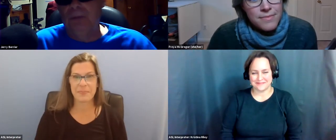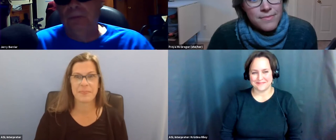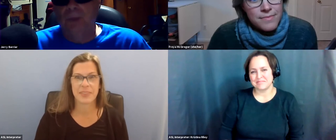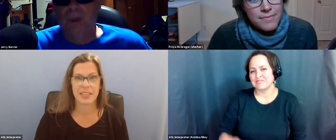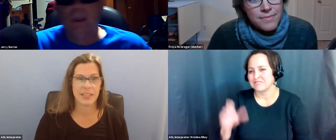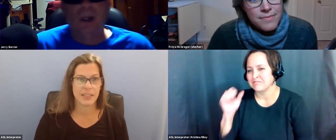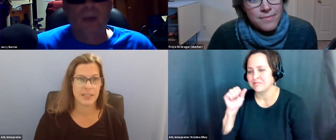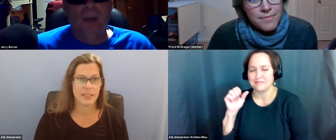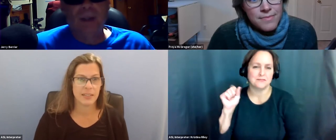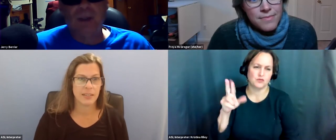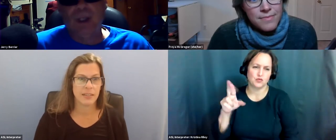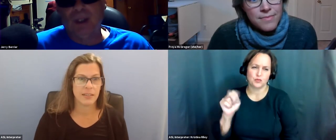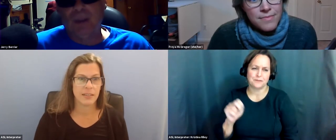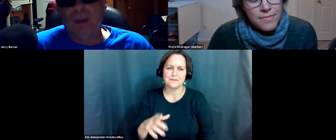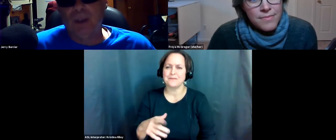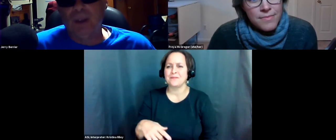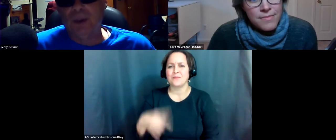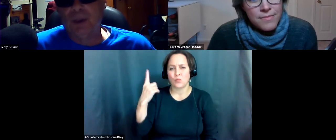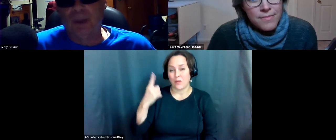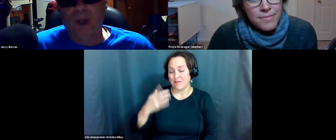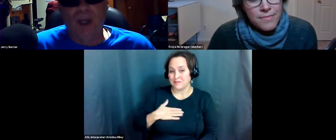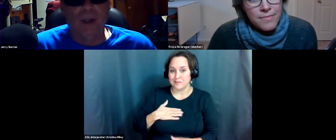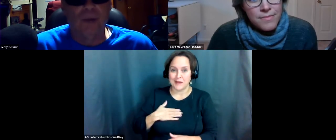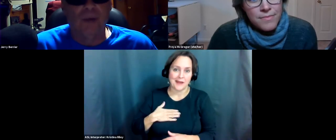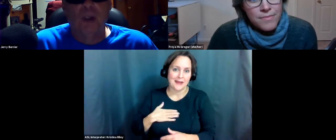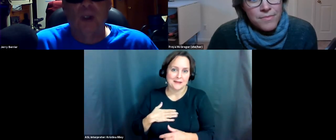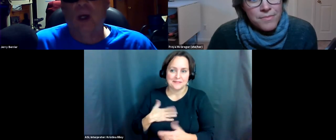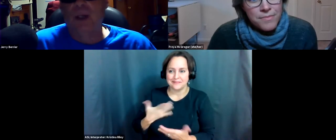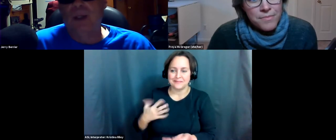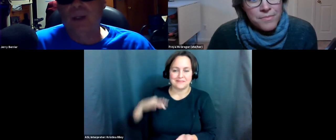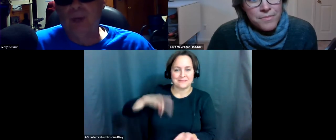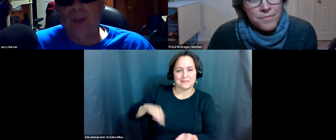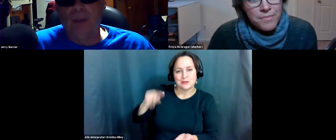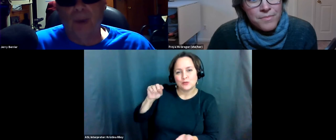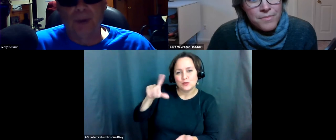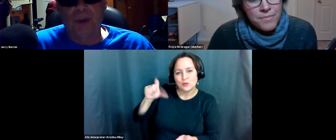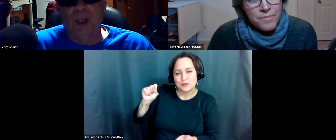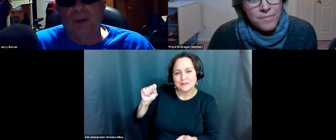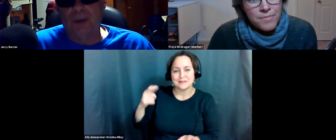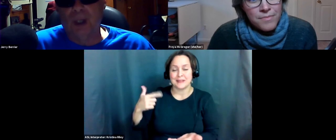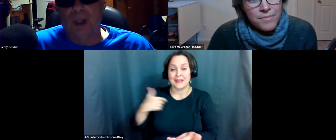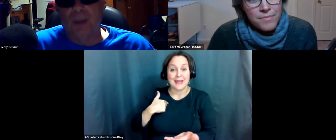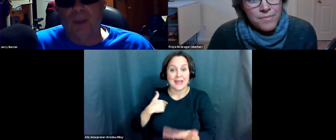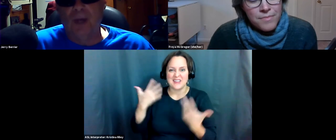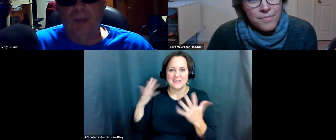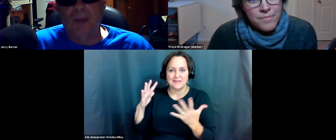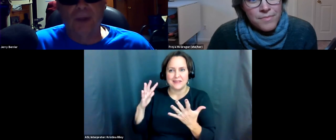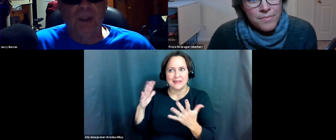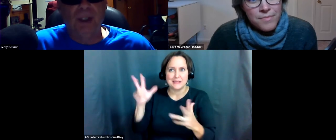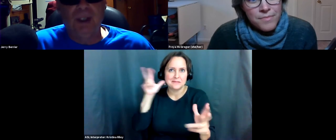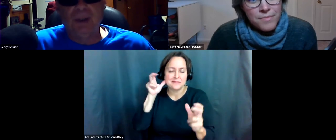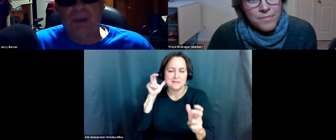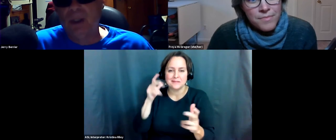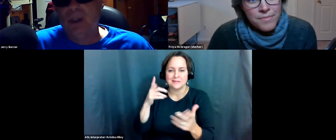amassed a pretty good supply of identified bird sounds. Um, I've bought